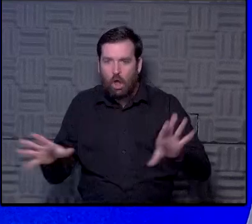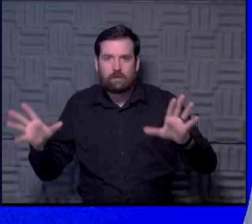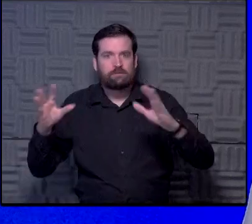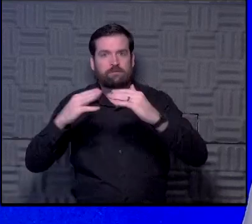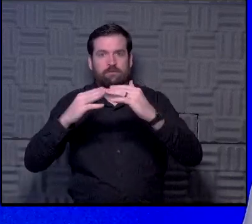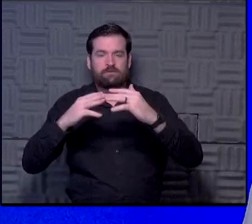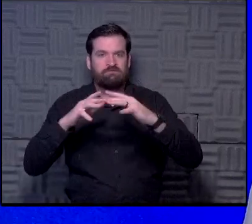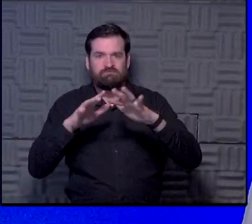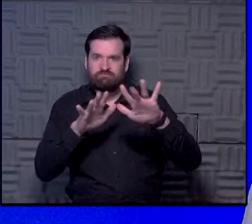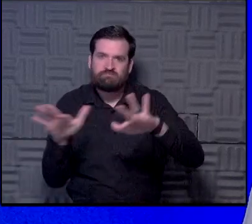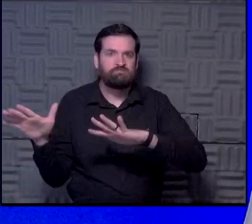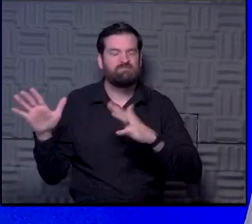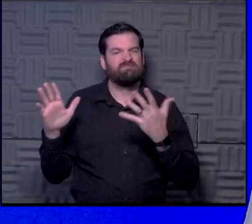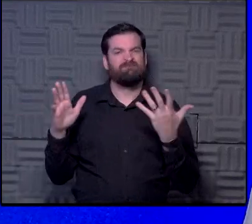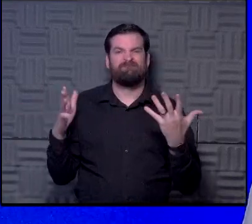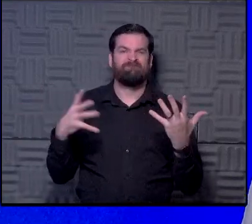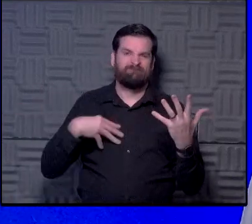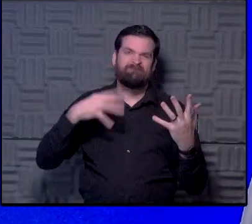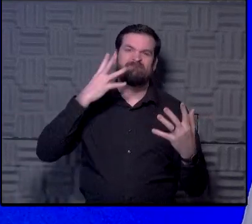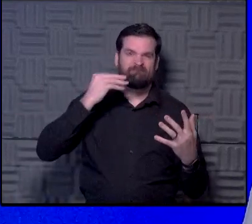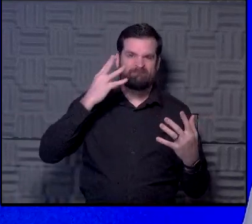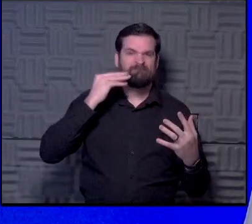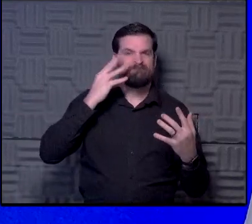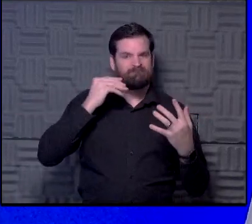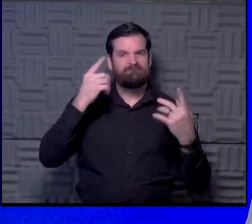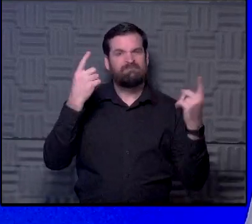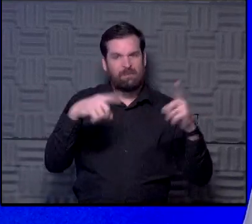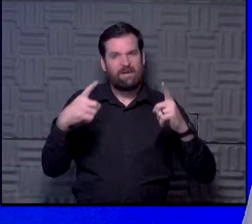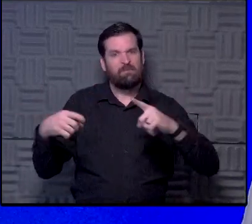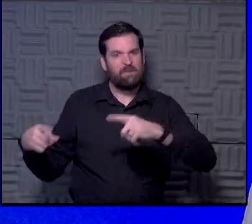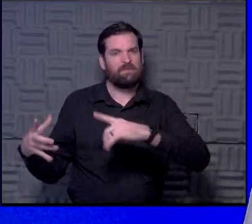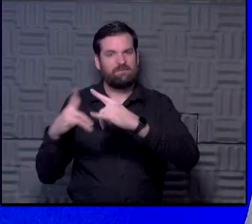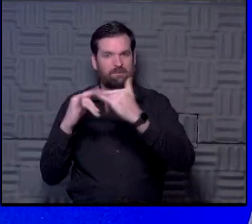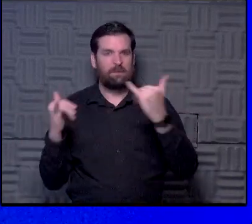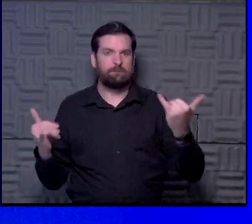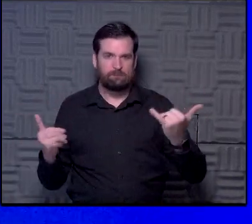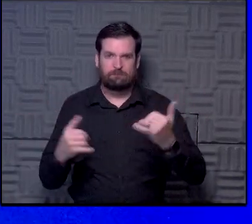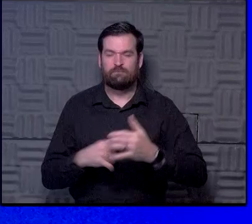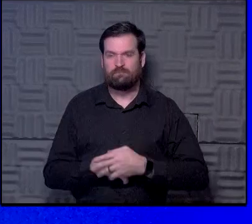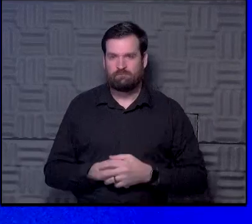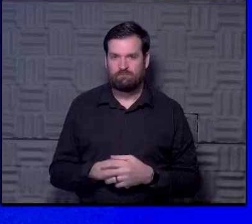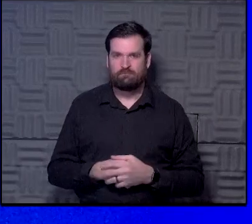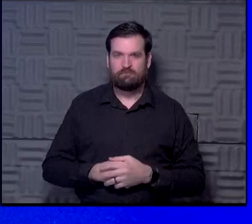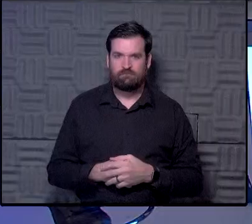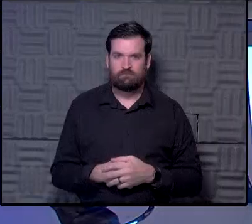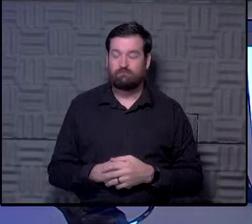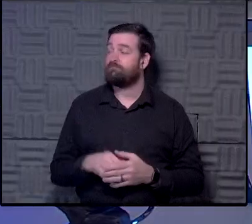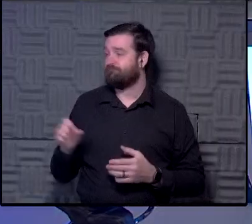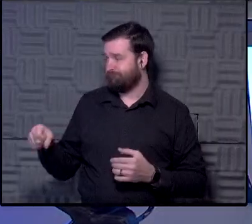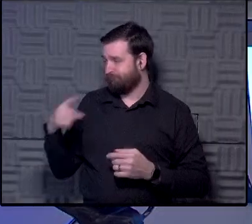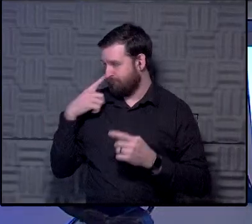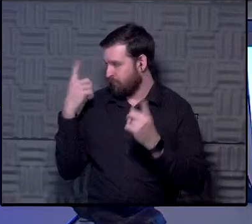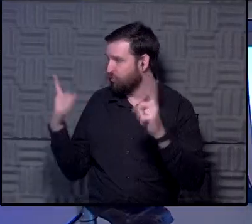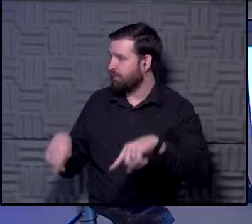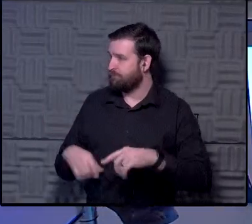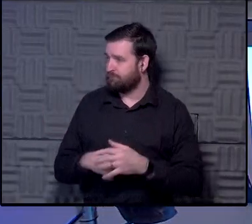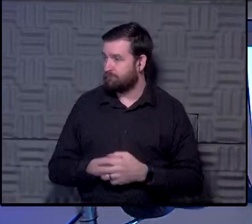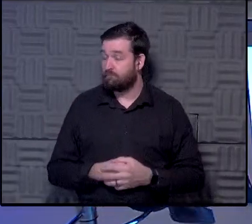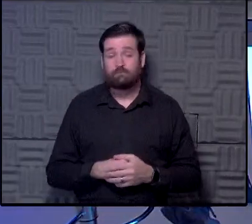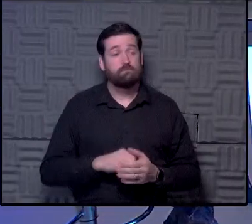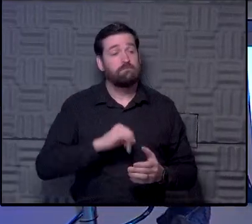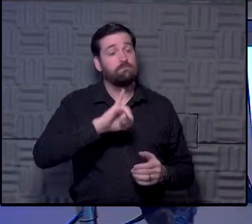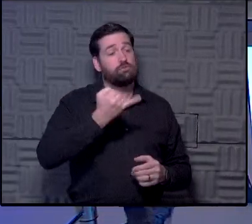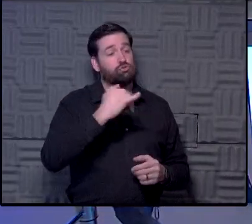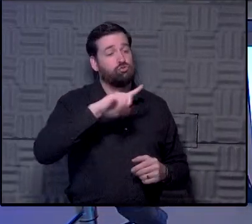nature. We are in all of those waves, and they are concurrently going on all at the same time at this point. Agreed. Yeah. All right. Well,